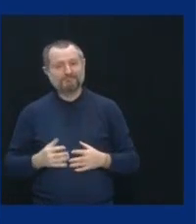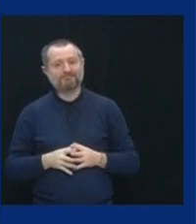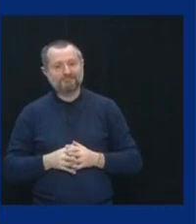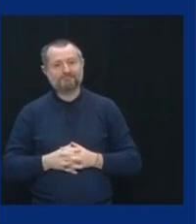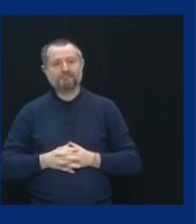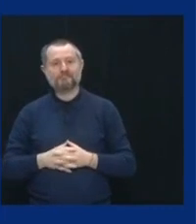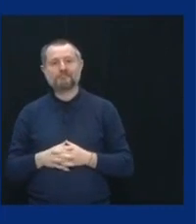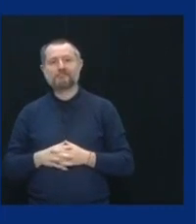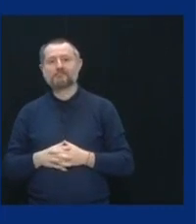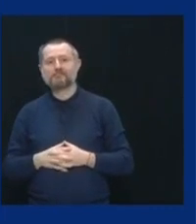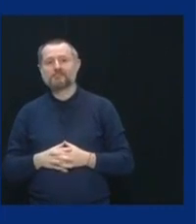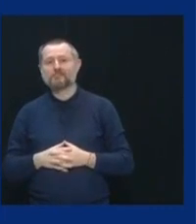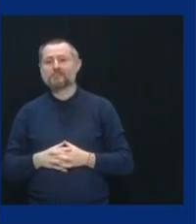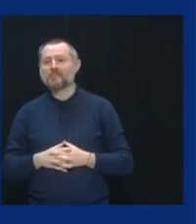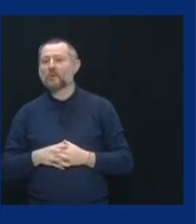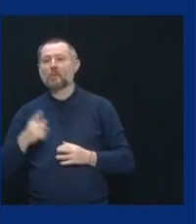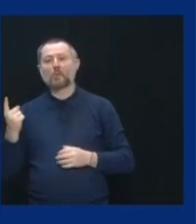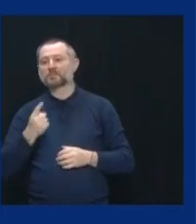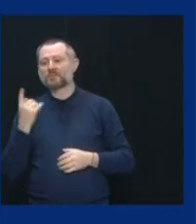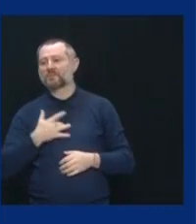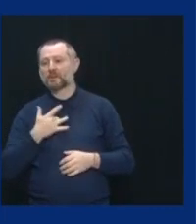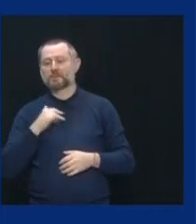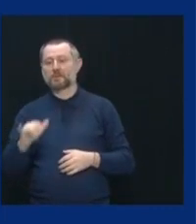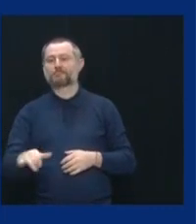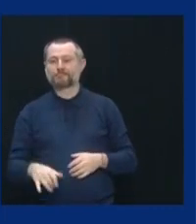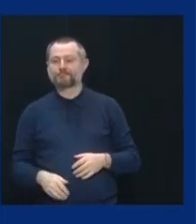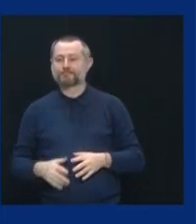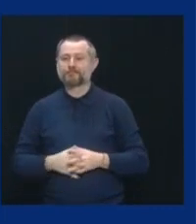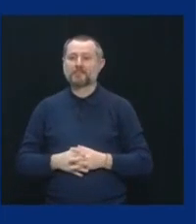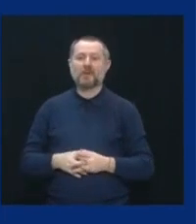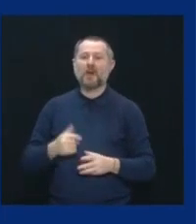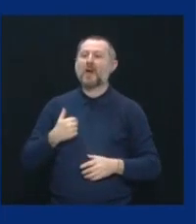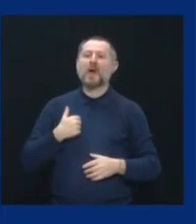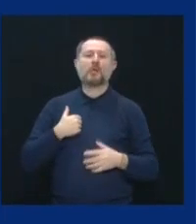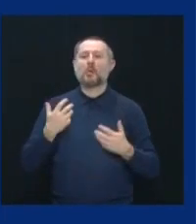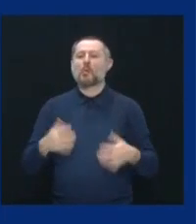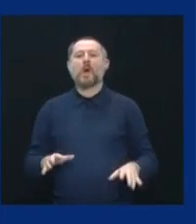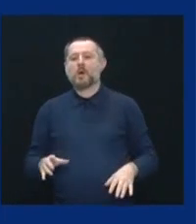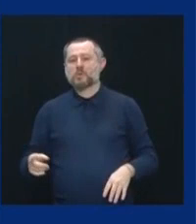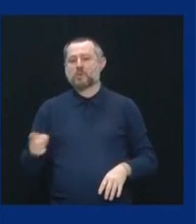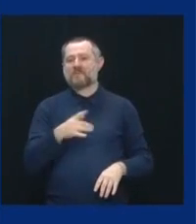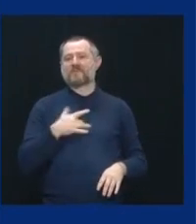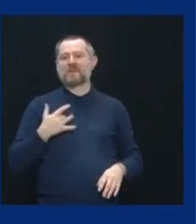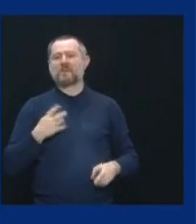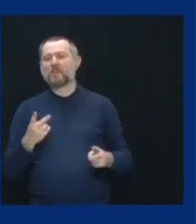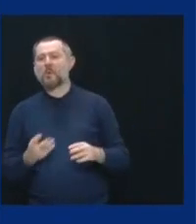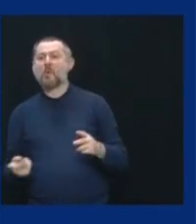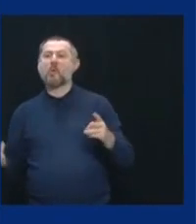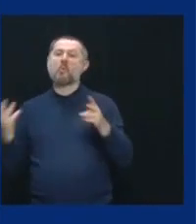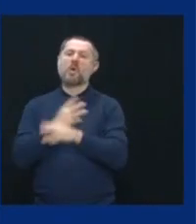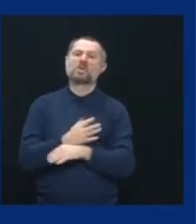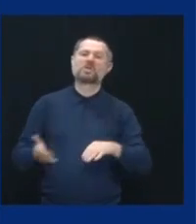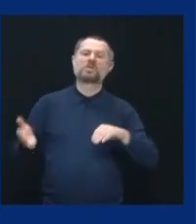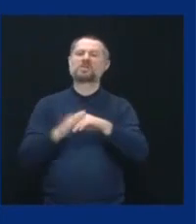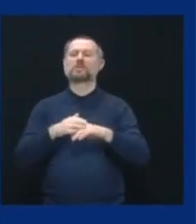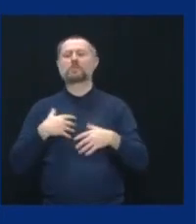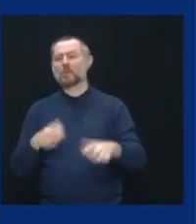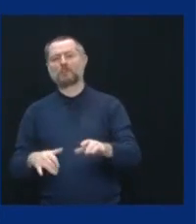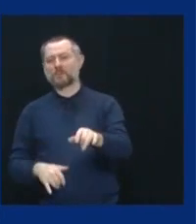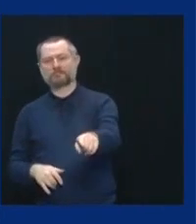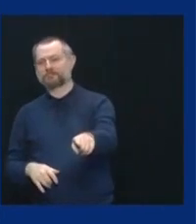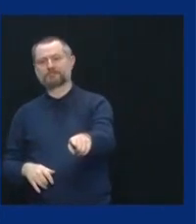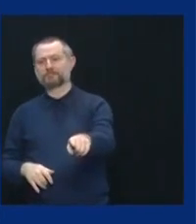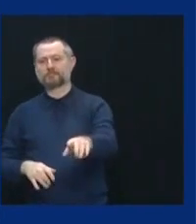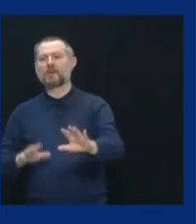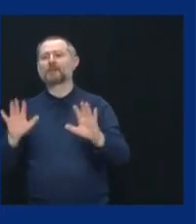I probably always will. Last thing I wanted to do was to aggravate that for anyone. With that,